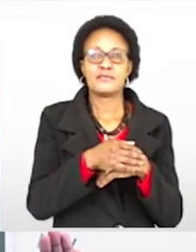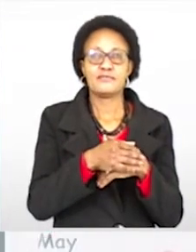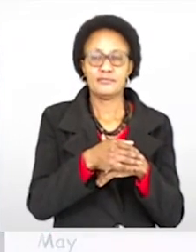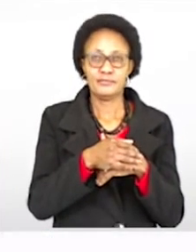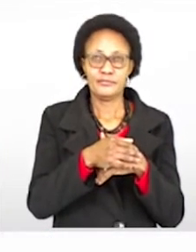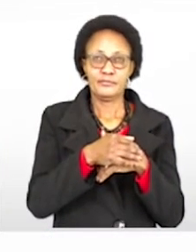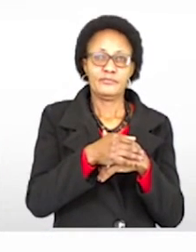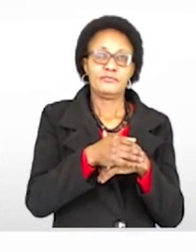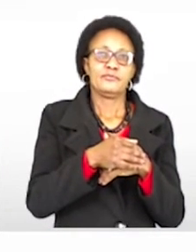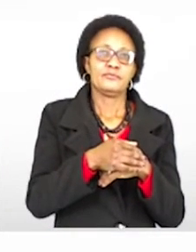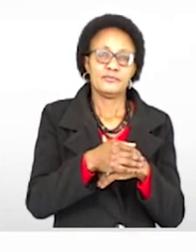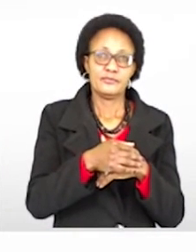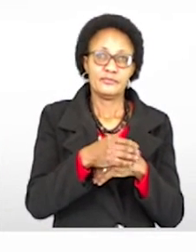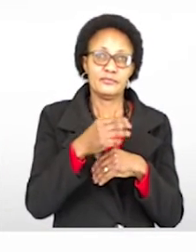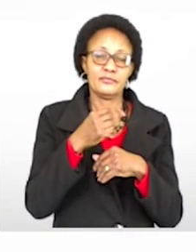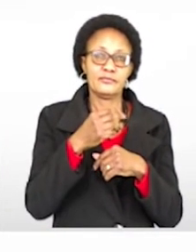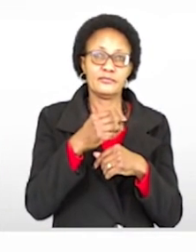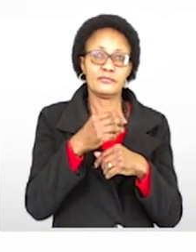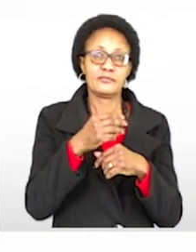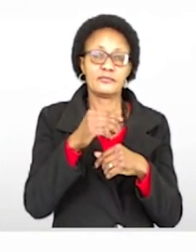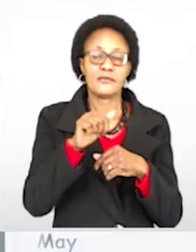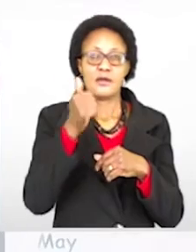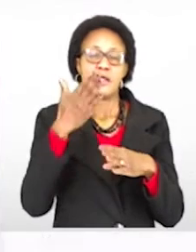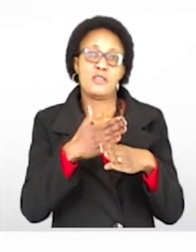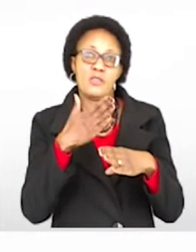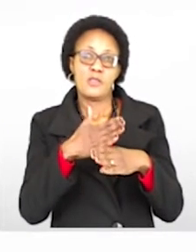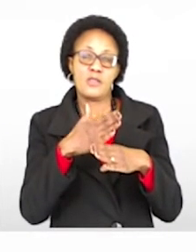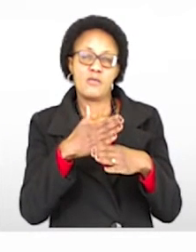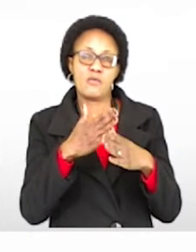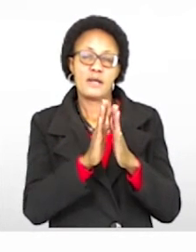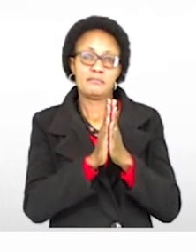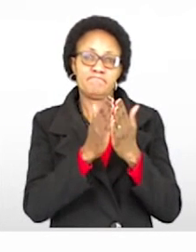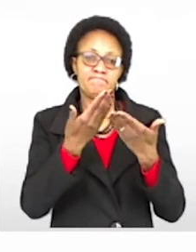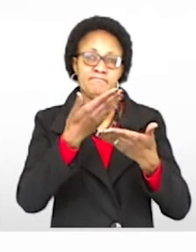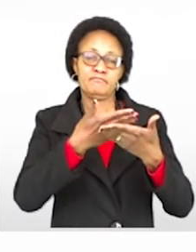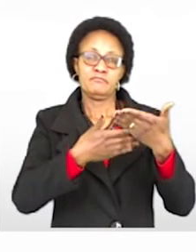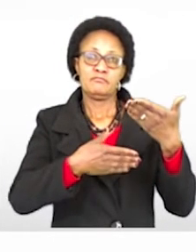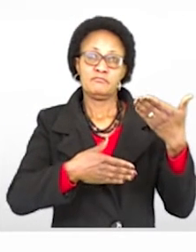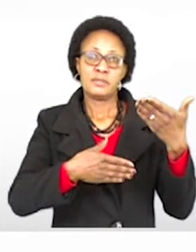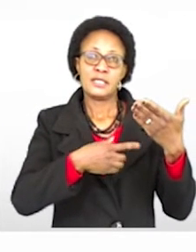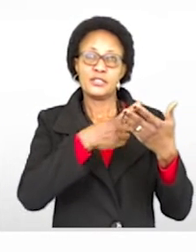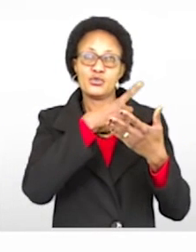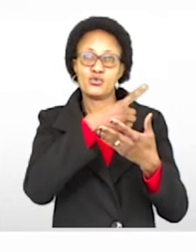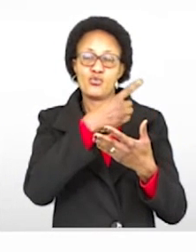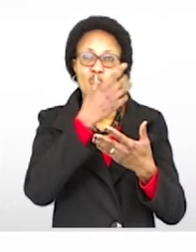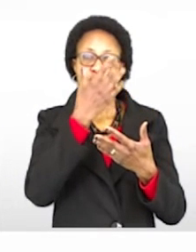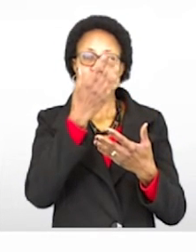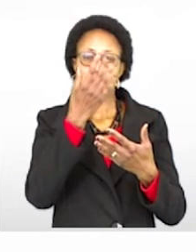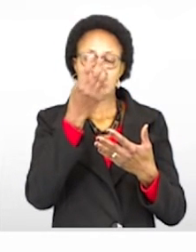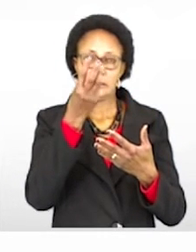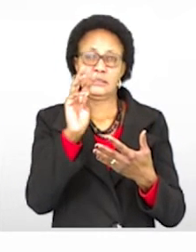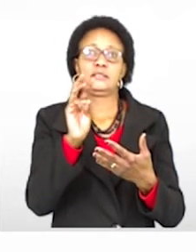well. Let's move on to the next exercise. For our next exercise on page